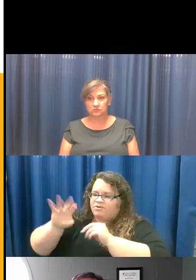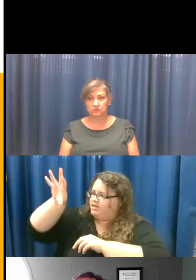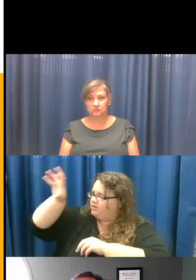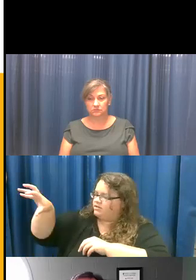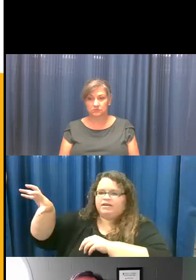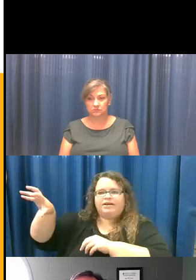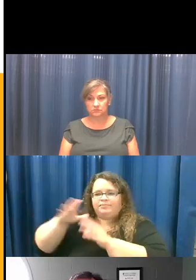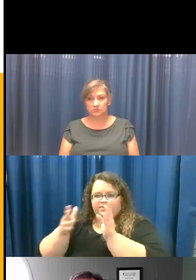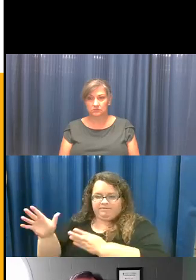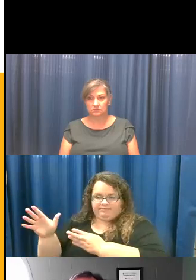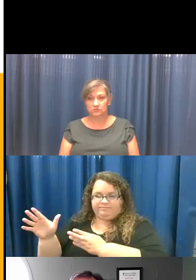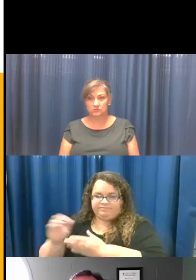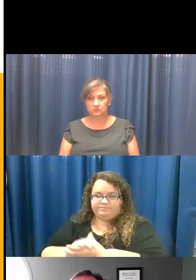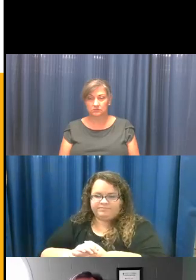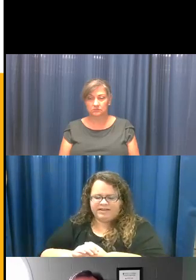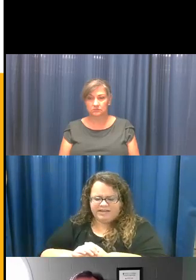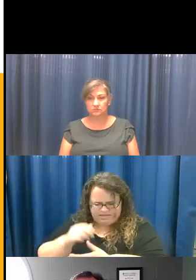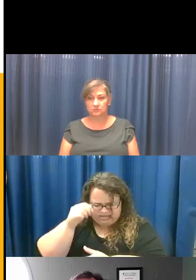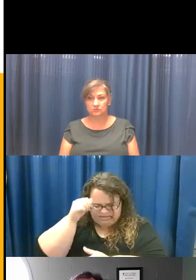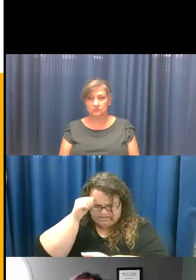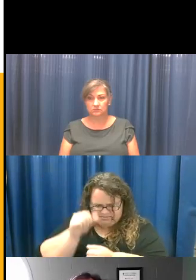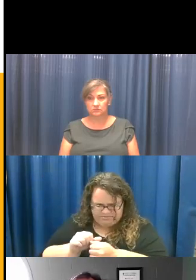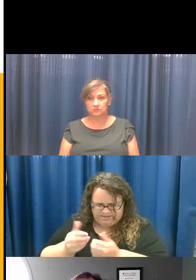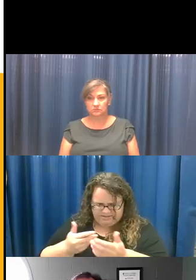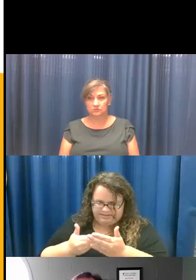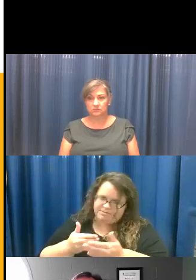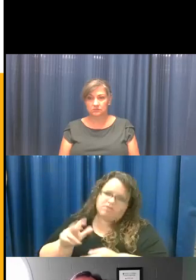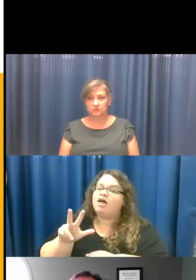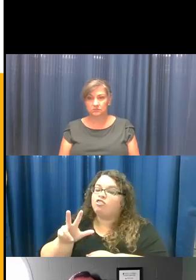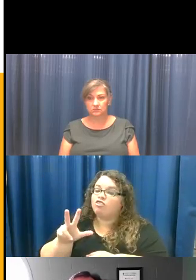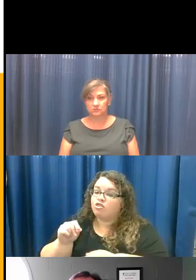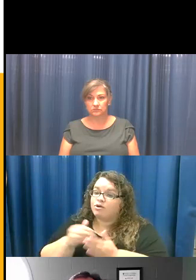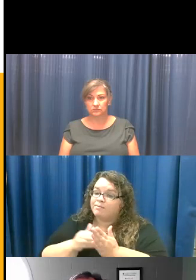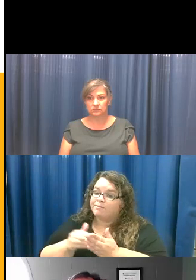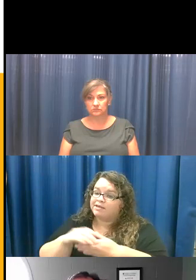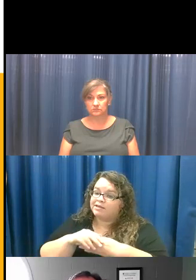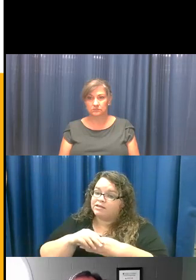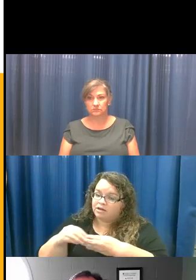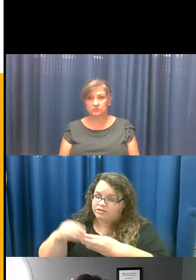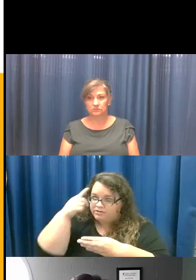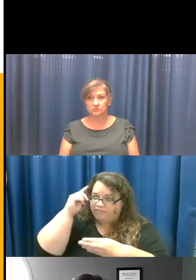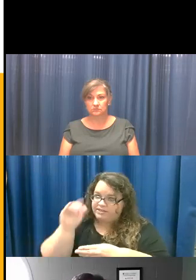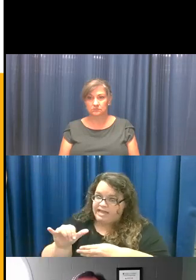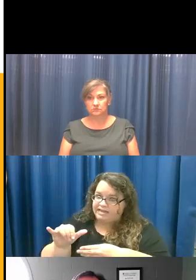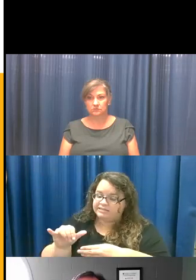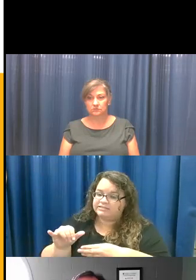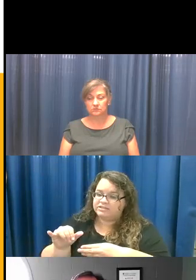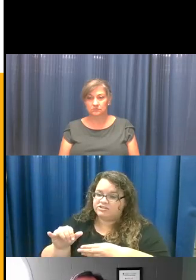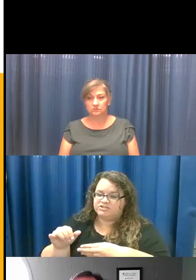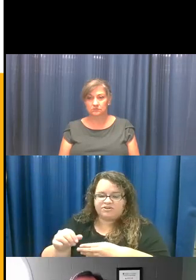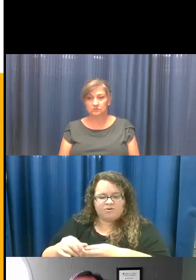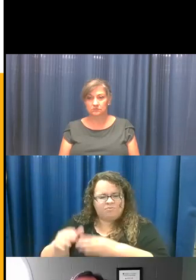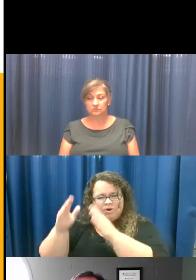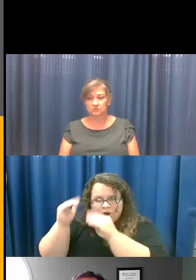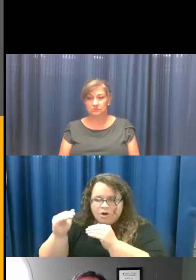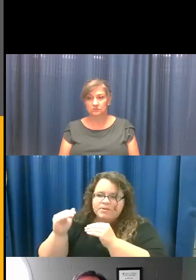And I believe, if I recall right, it's about a $30 million project. And we're really hoping we might get this funded in the coming